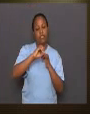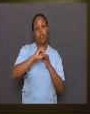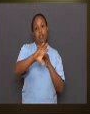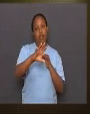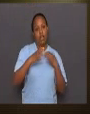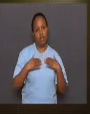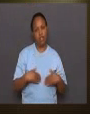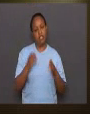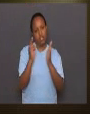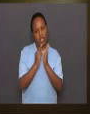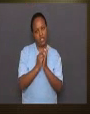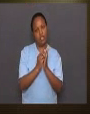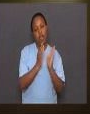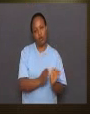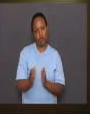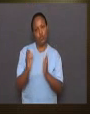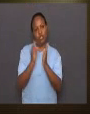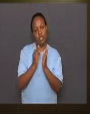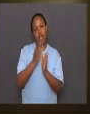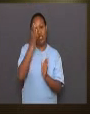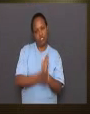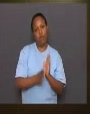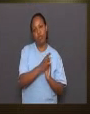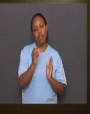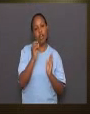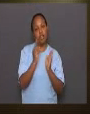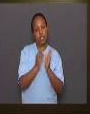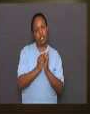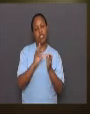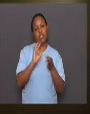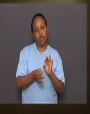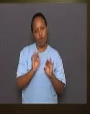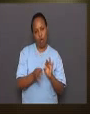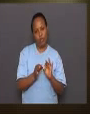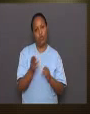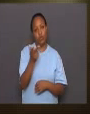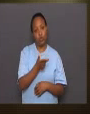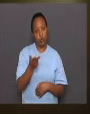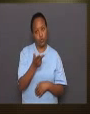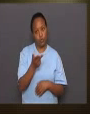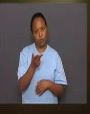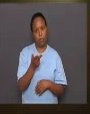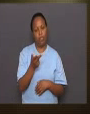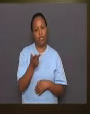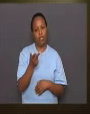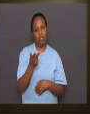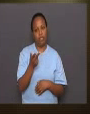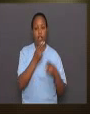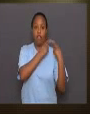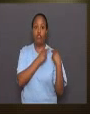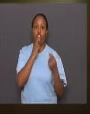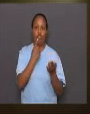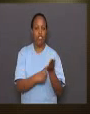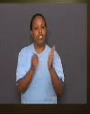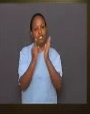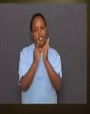government, the executive, legislative, and judicial branches, are subject to the